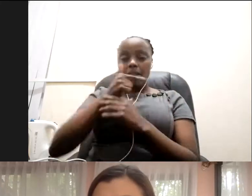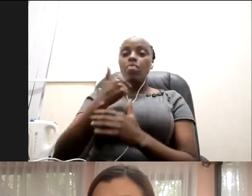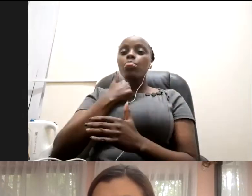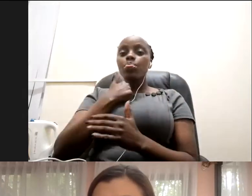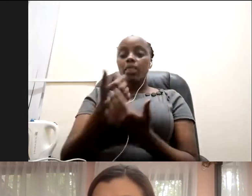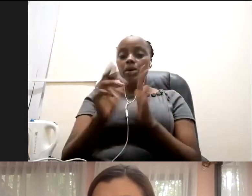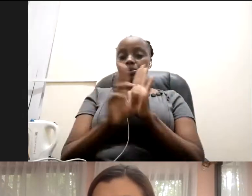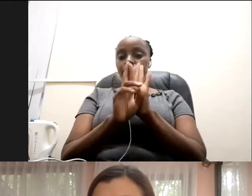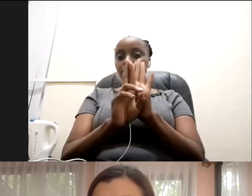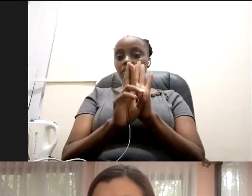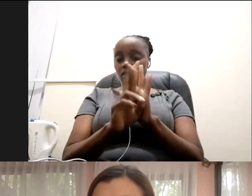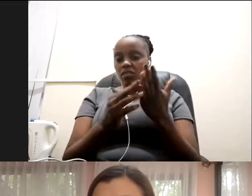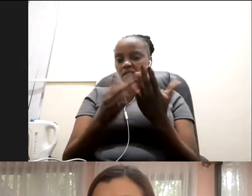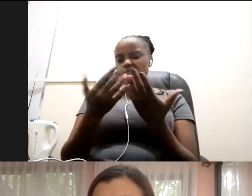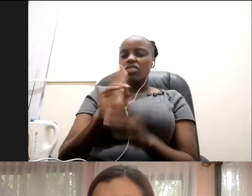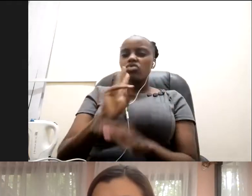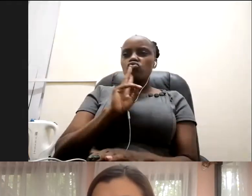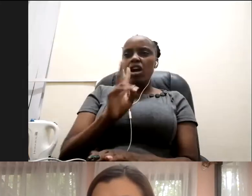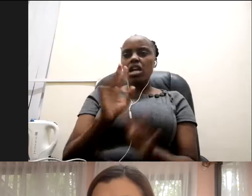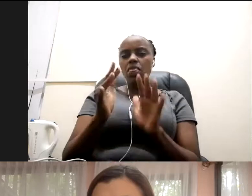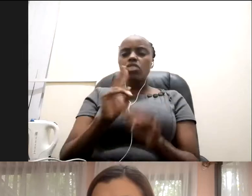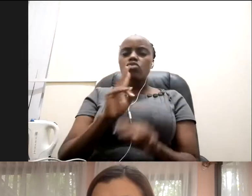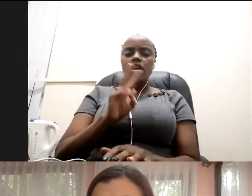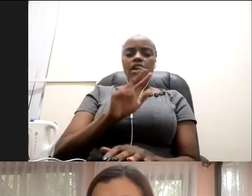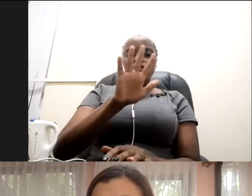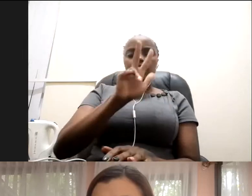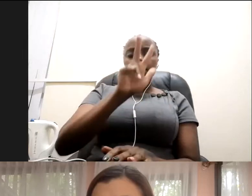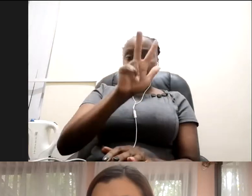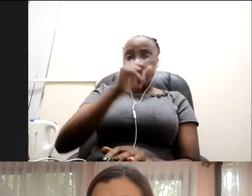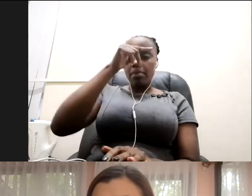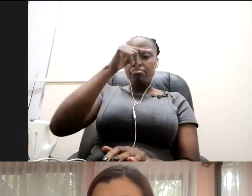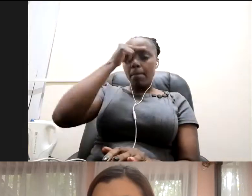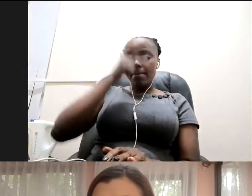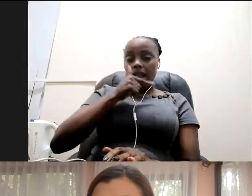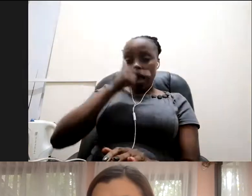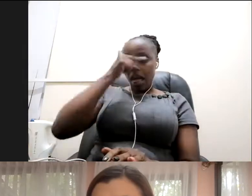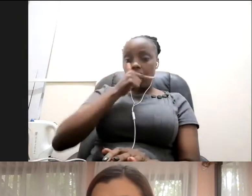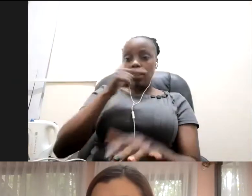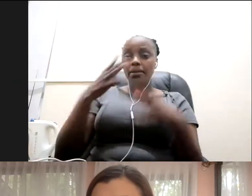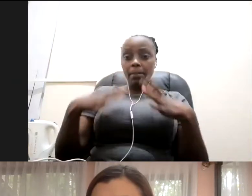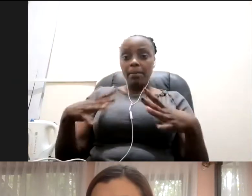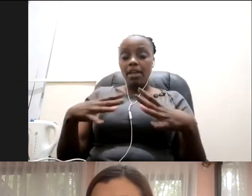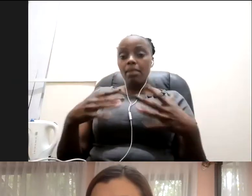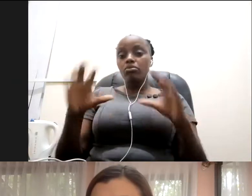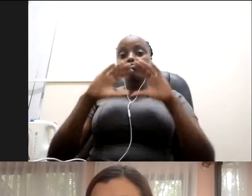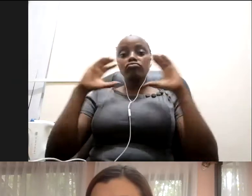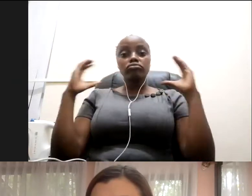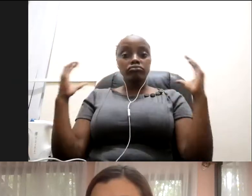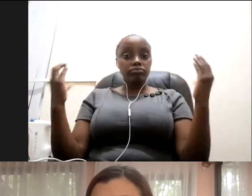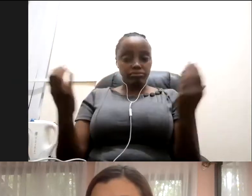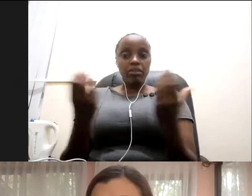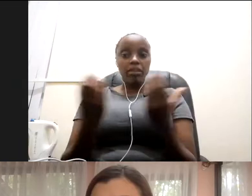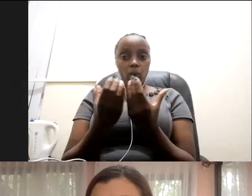interests of the estimated 253 million blind and partially sighted people around the world.